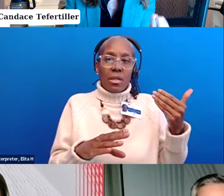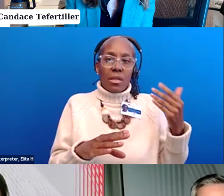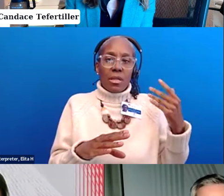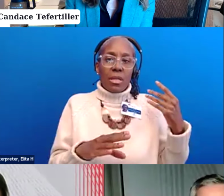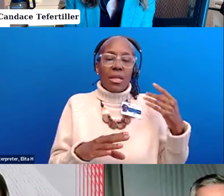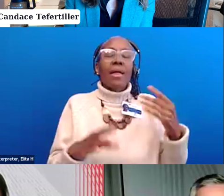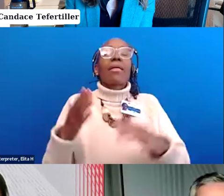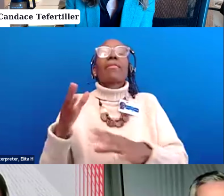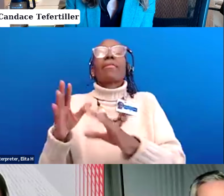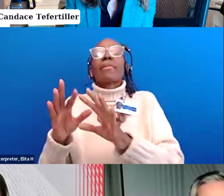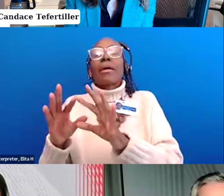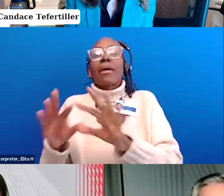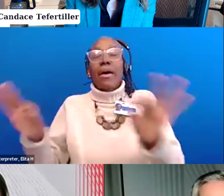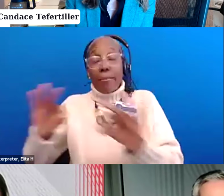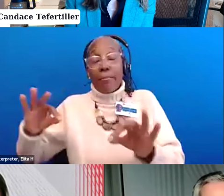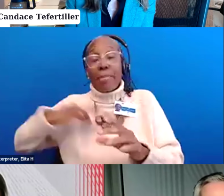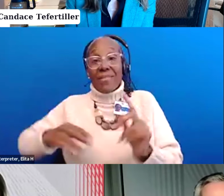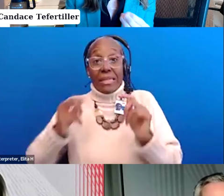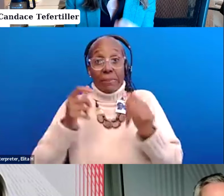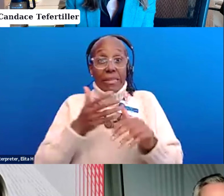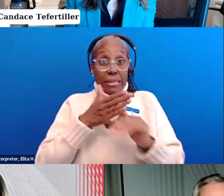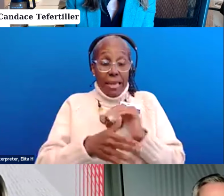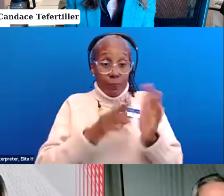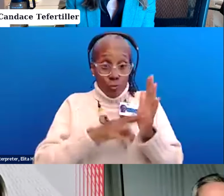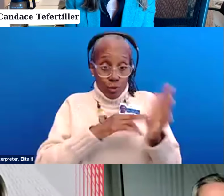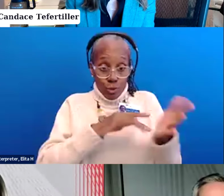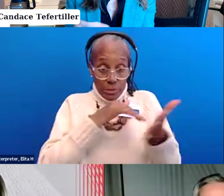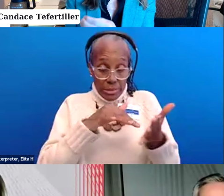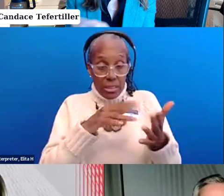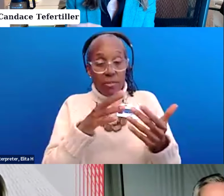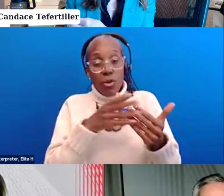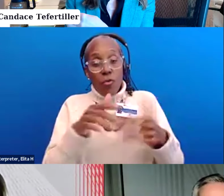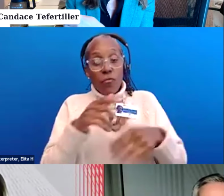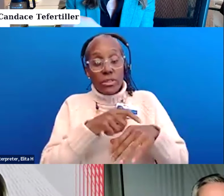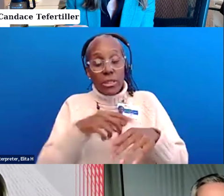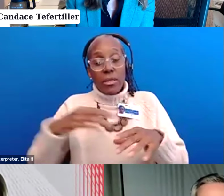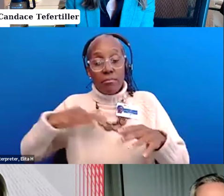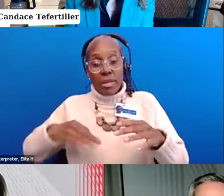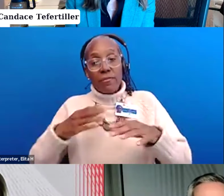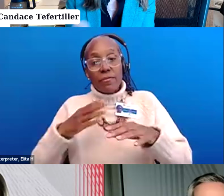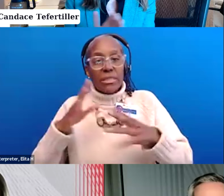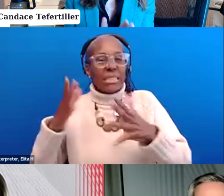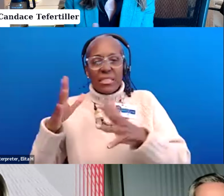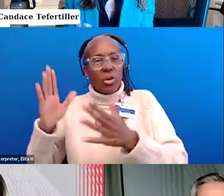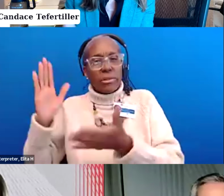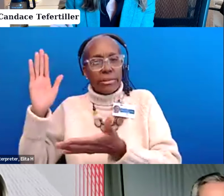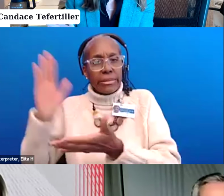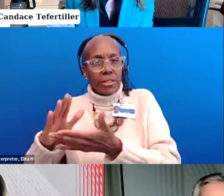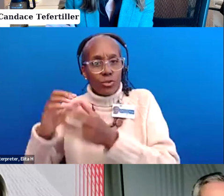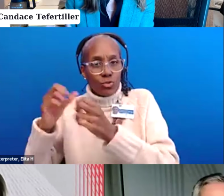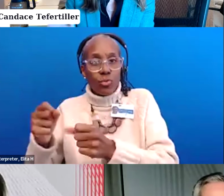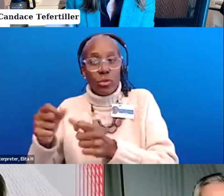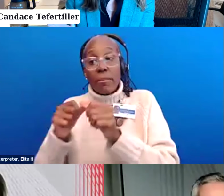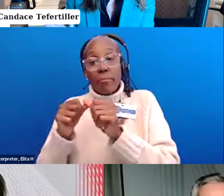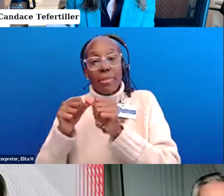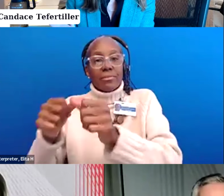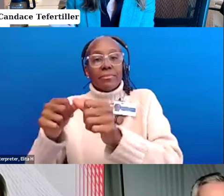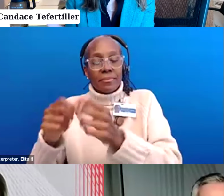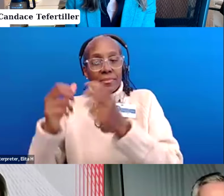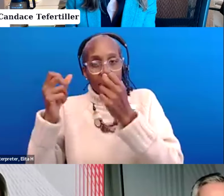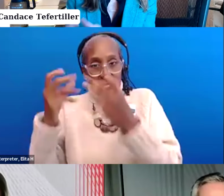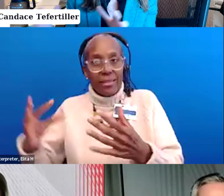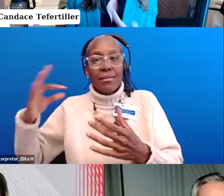received significant benefits immediately after the trial, and then over time those benefits aren't quite as strong, but they've still maintained many